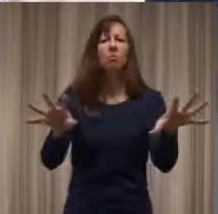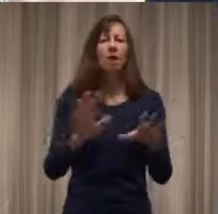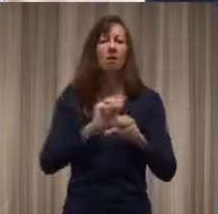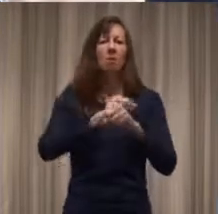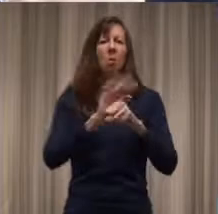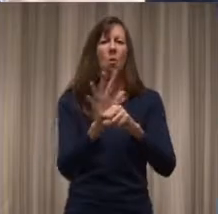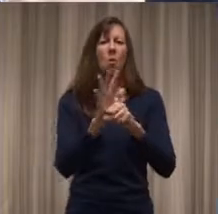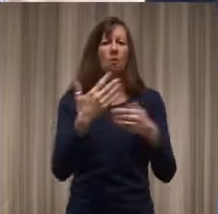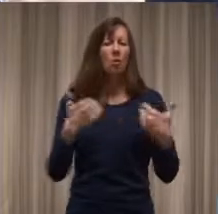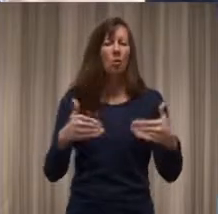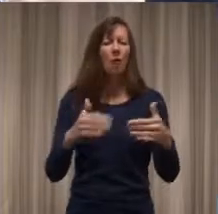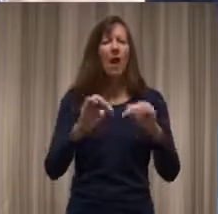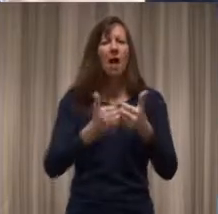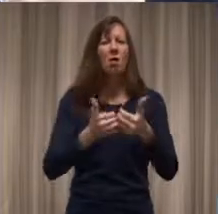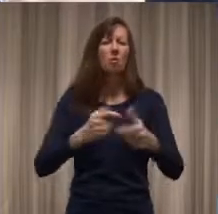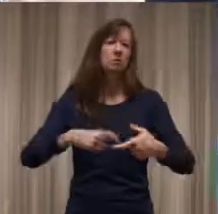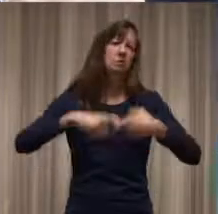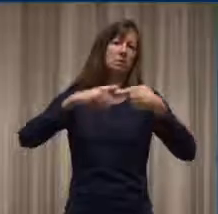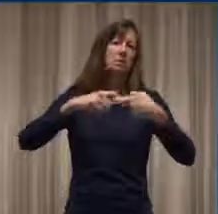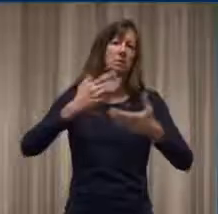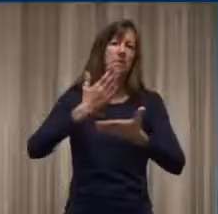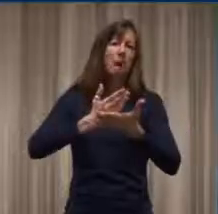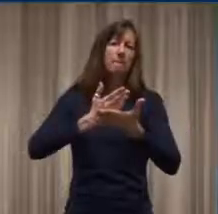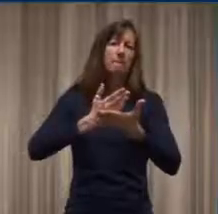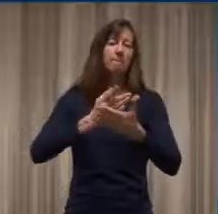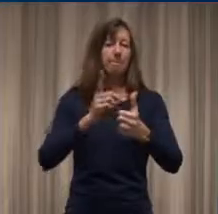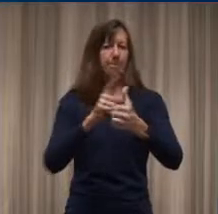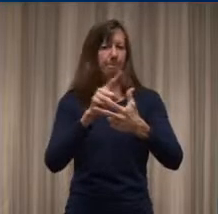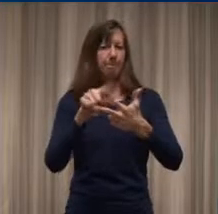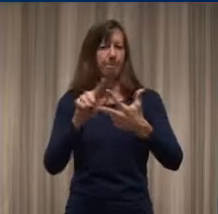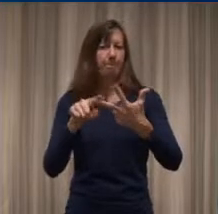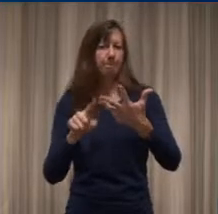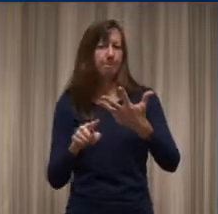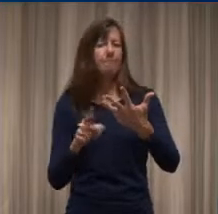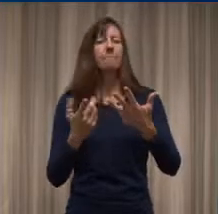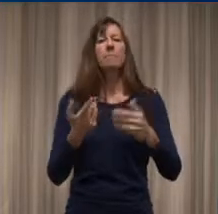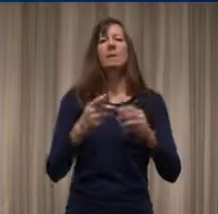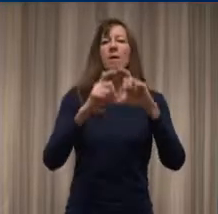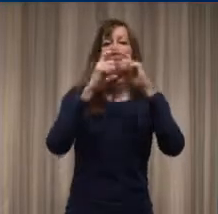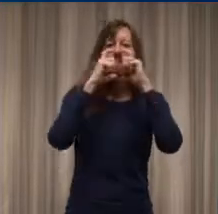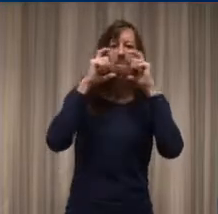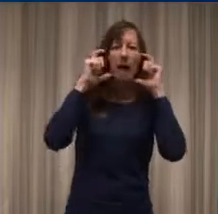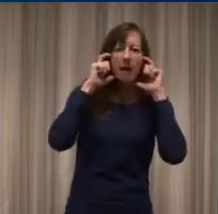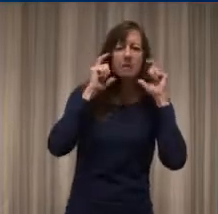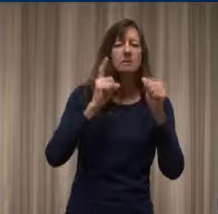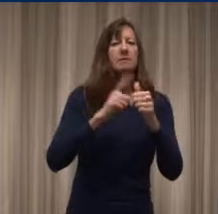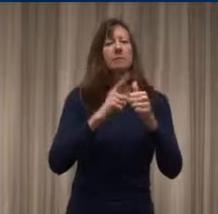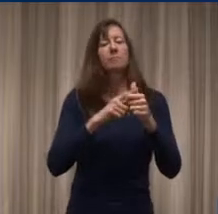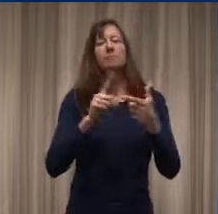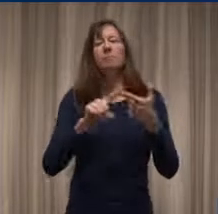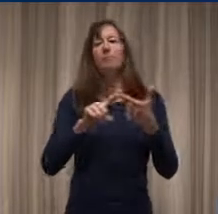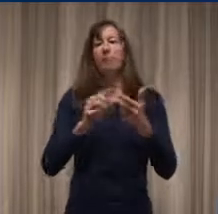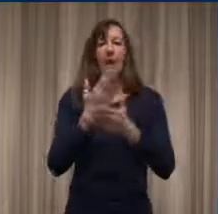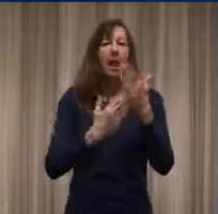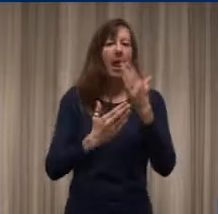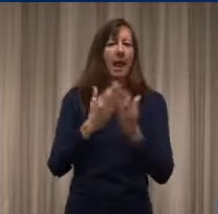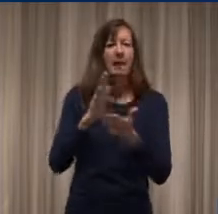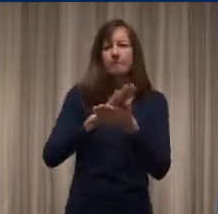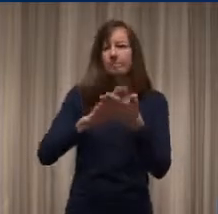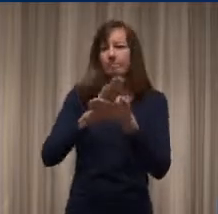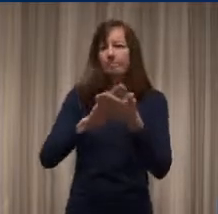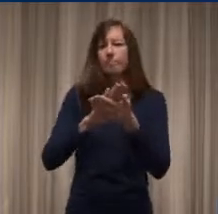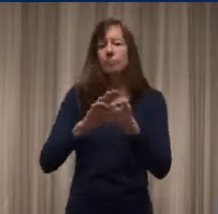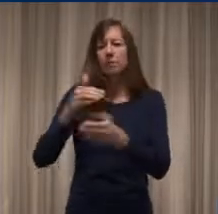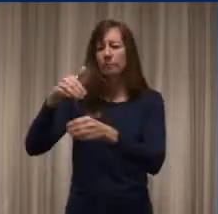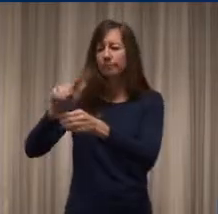to execute it. It's wearing masks, it's washing hands and using hand sanitizer, and it's